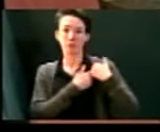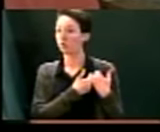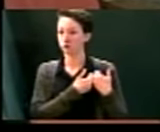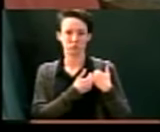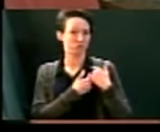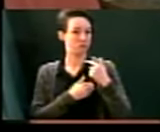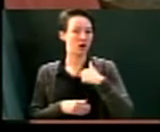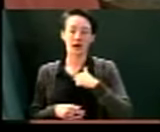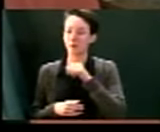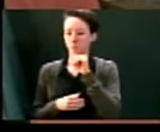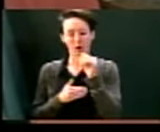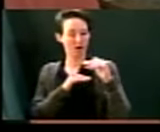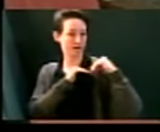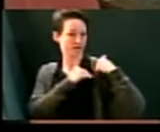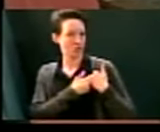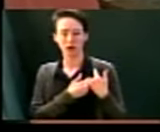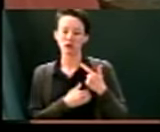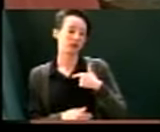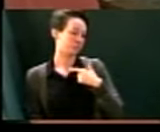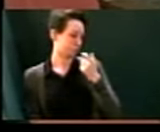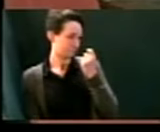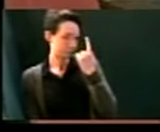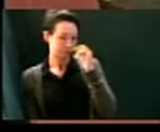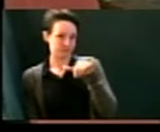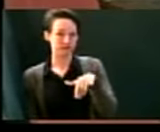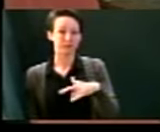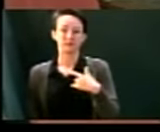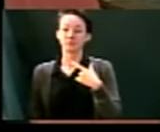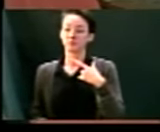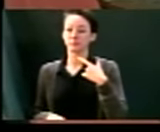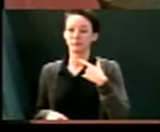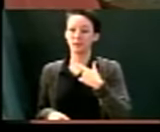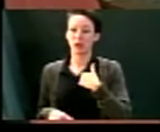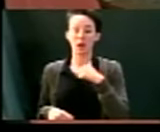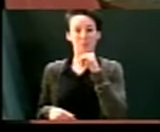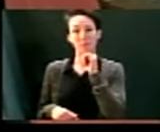at fault. I get that. I get that.